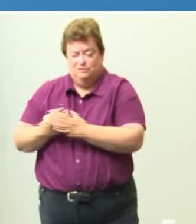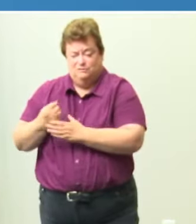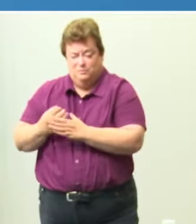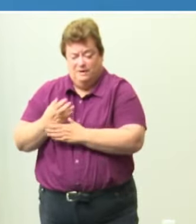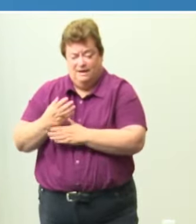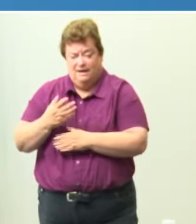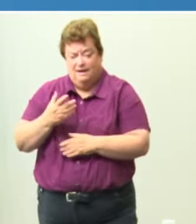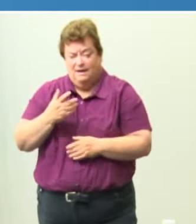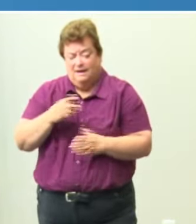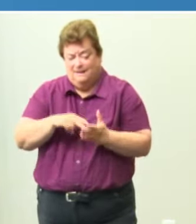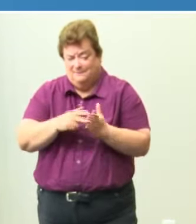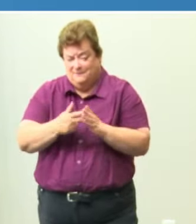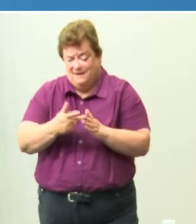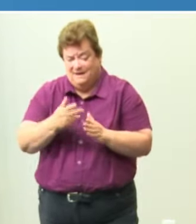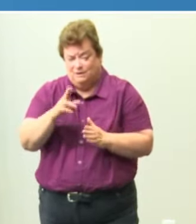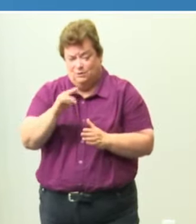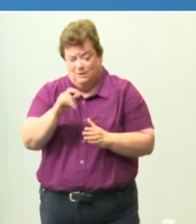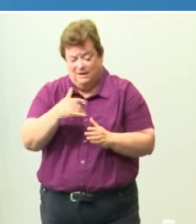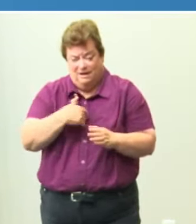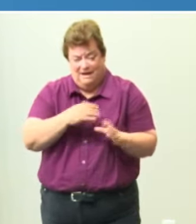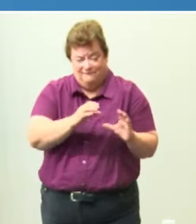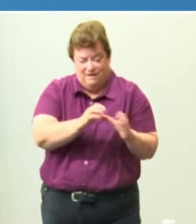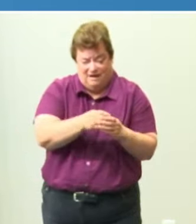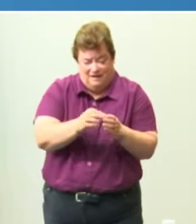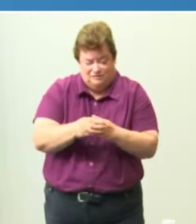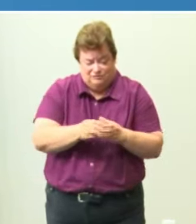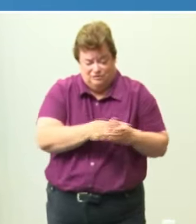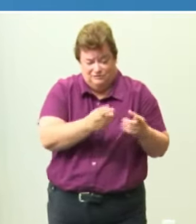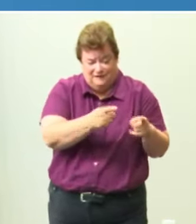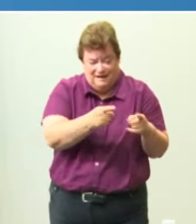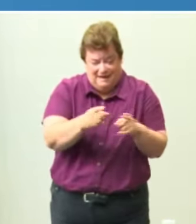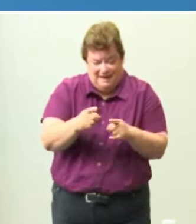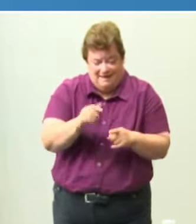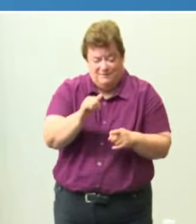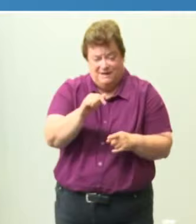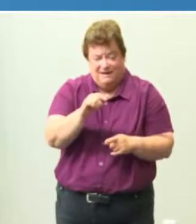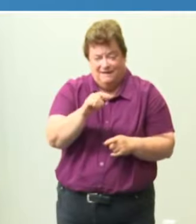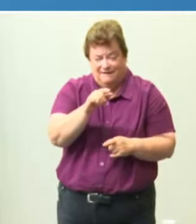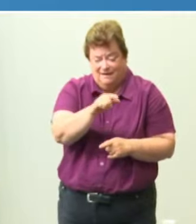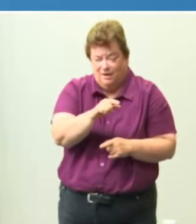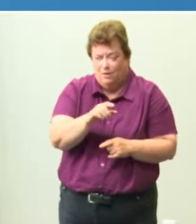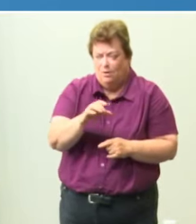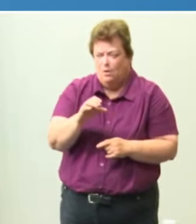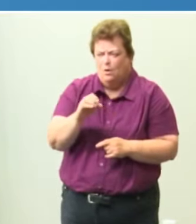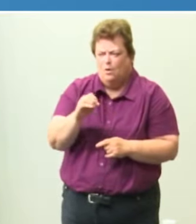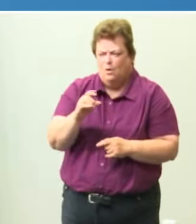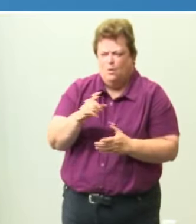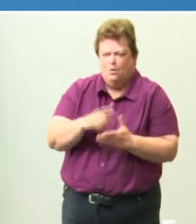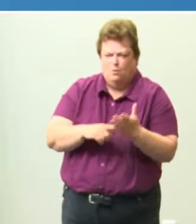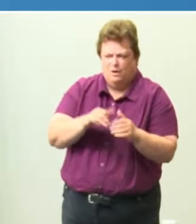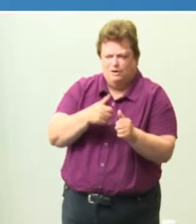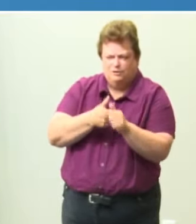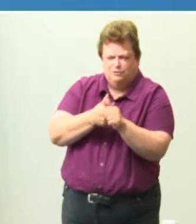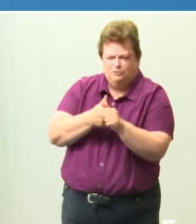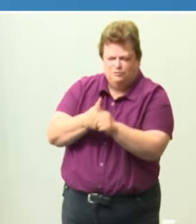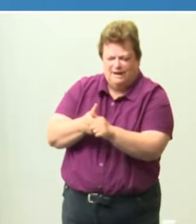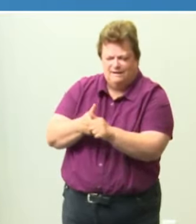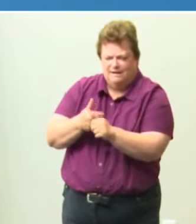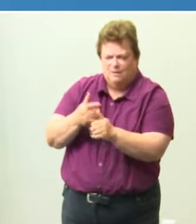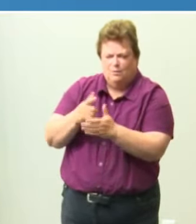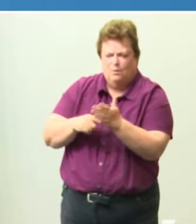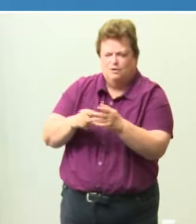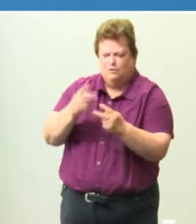that there are clusters happening there? Is that maybe that daily testing that you're seeing more positivity rate? What are you maybe tracking trends-wise